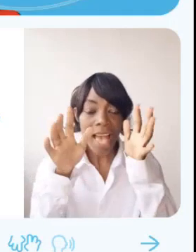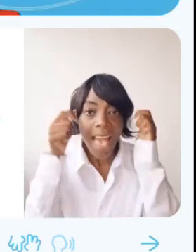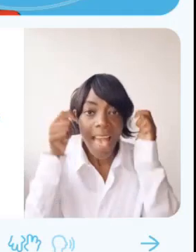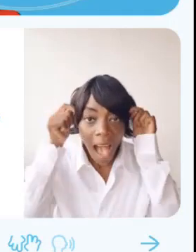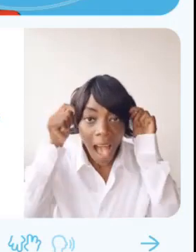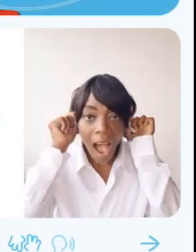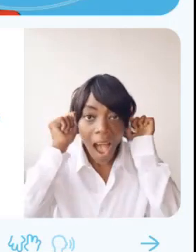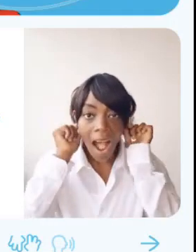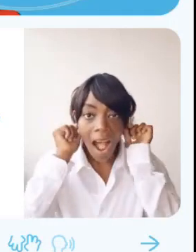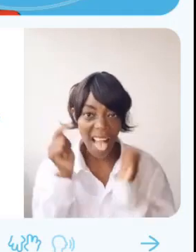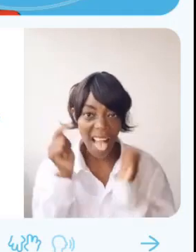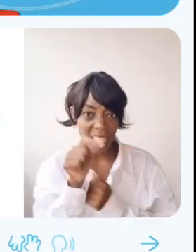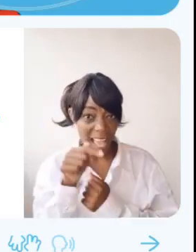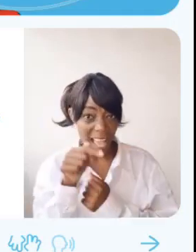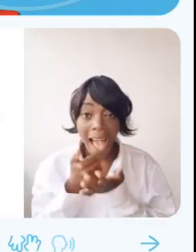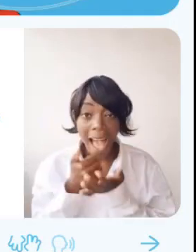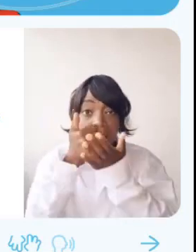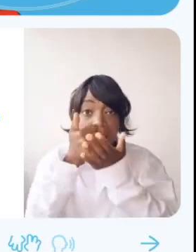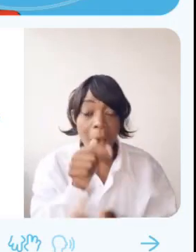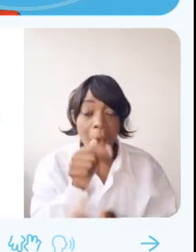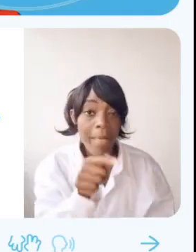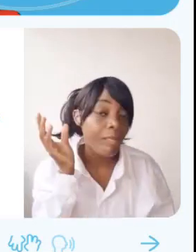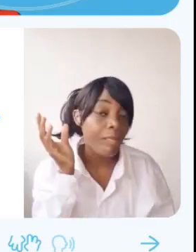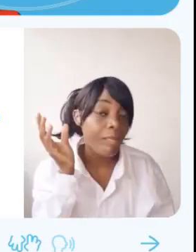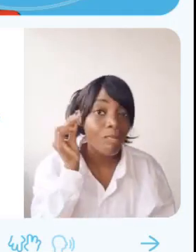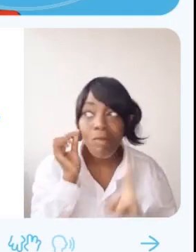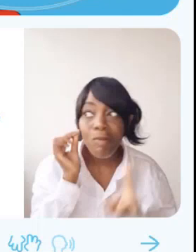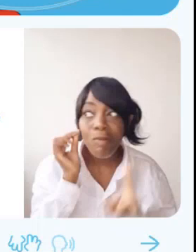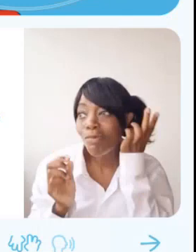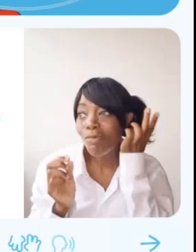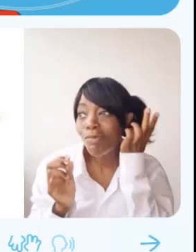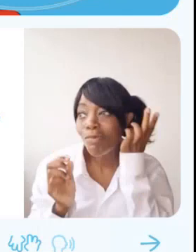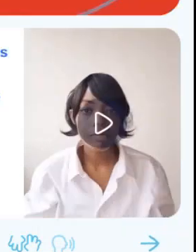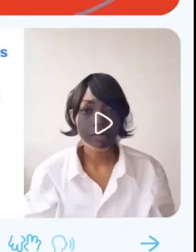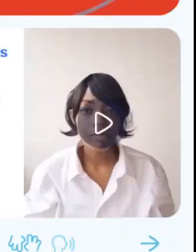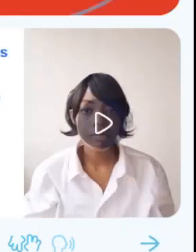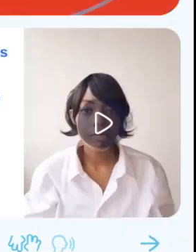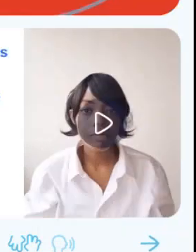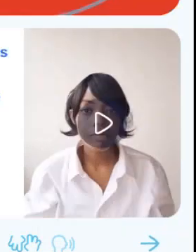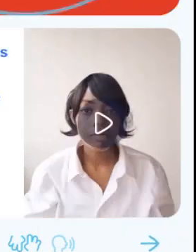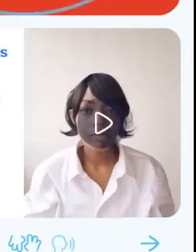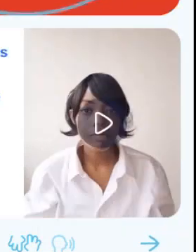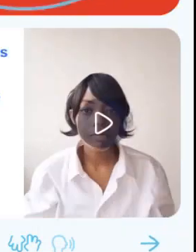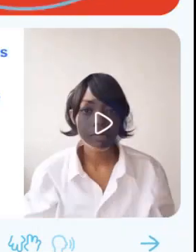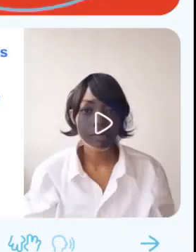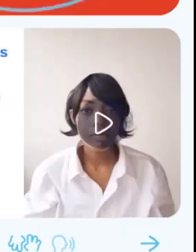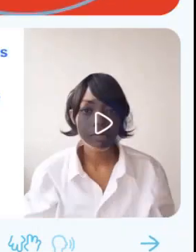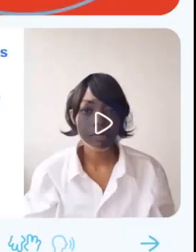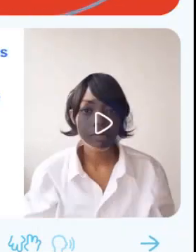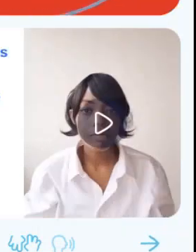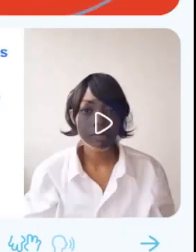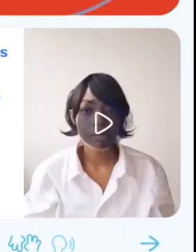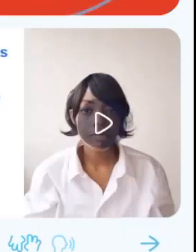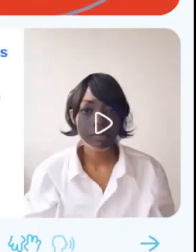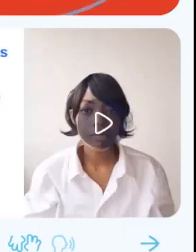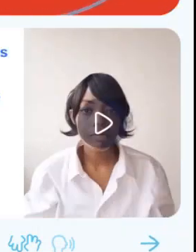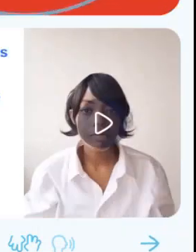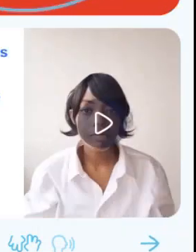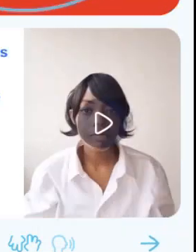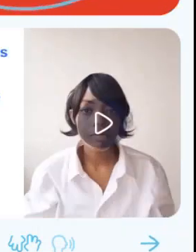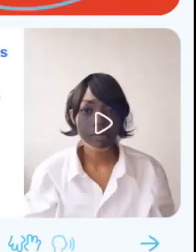And you've got a little bit of an animation and you've got a flute here, but there's loads of different real instruments embedded into the